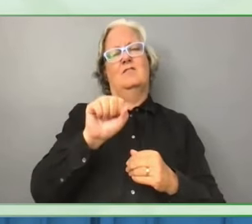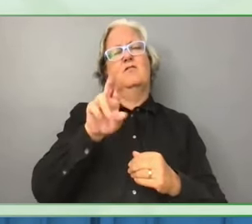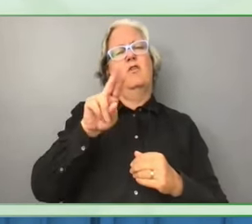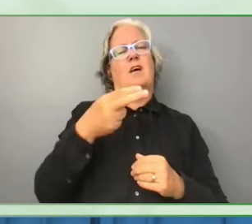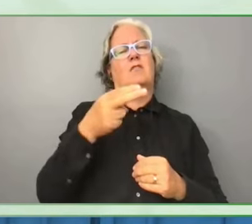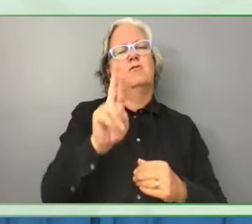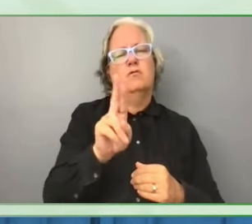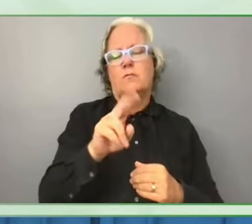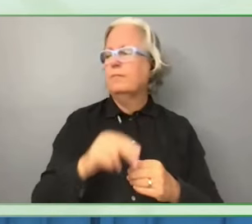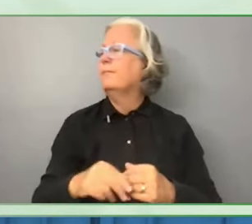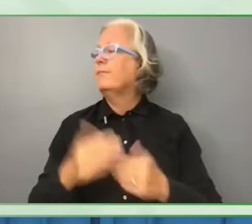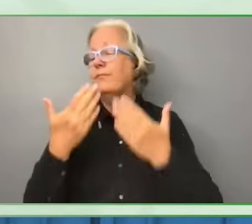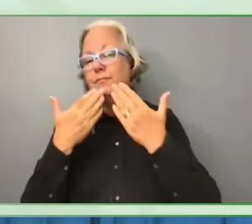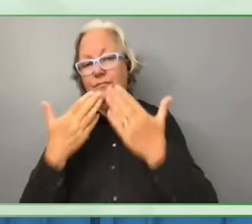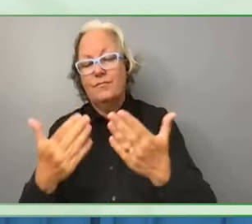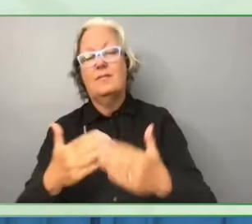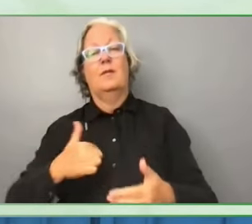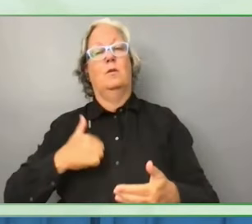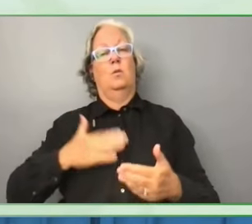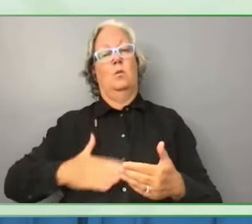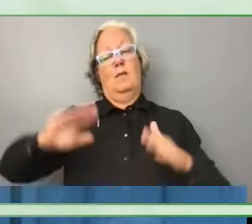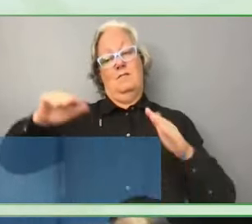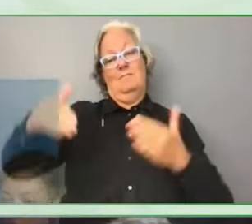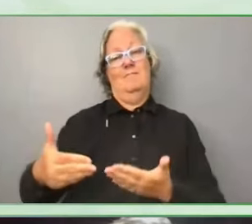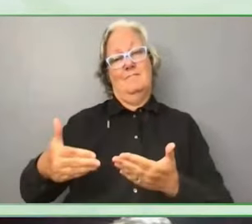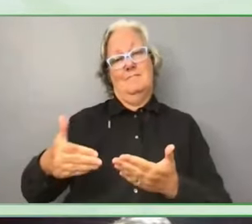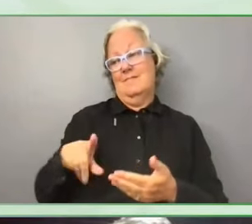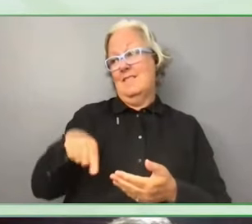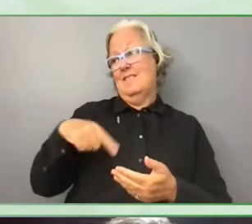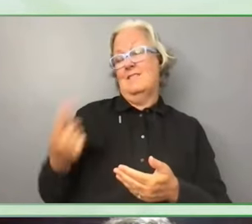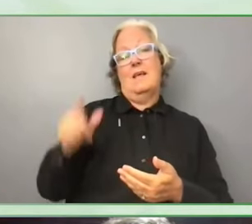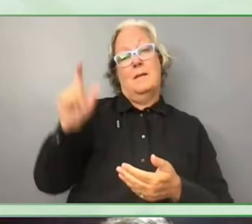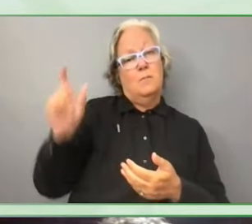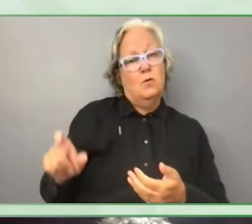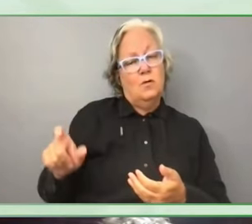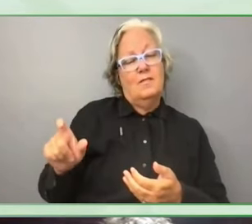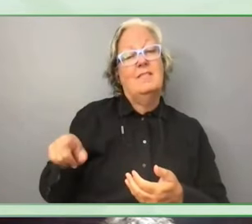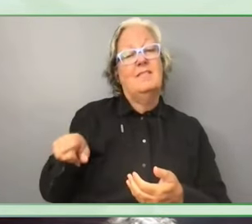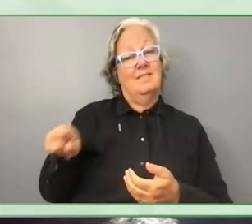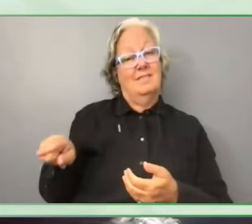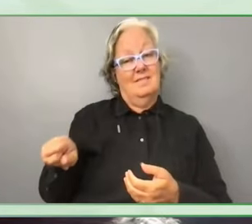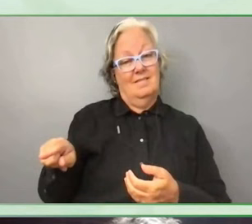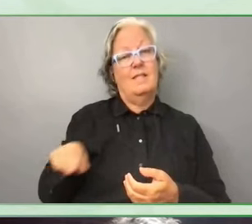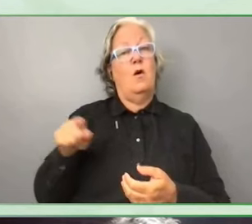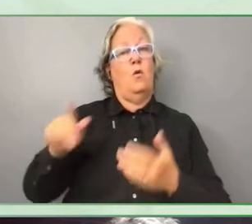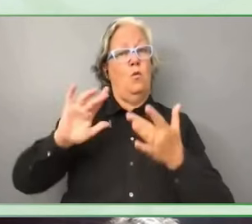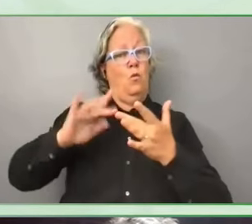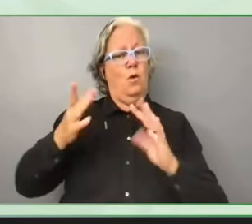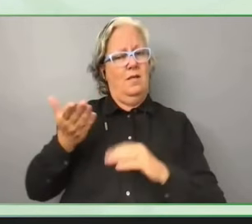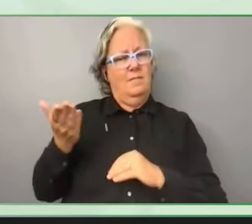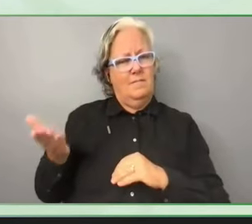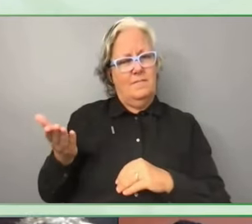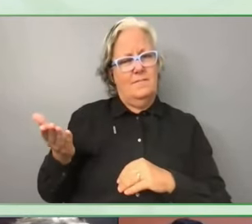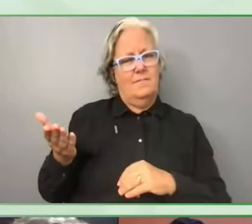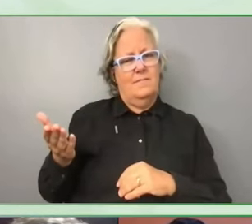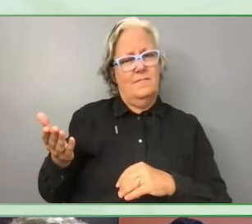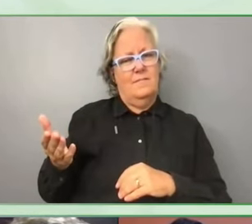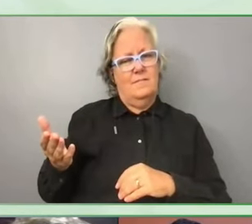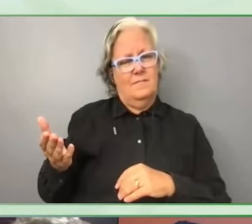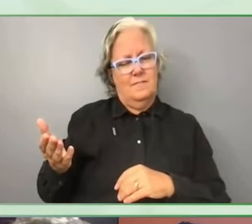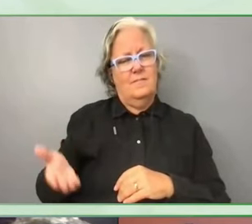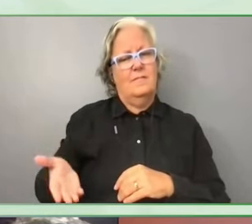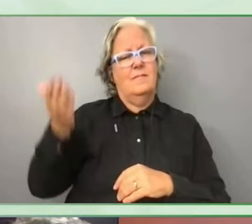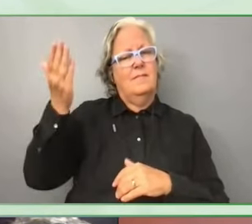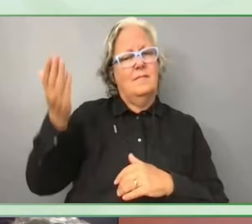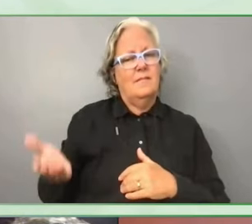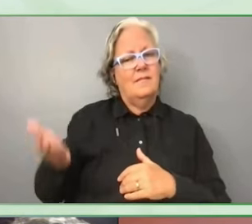will introduce my next panelist in online. She is a